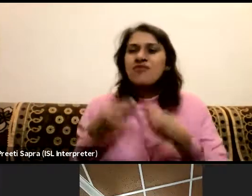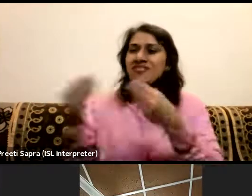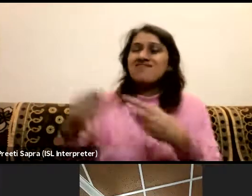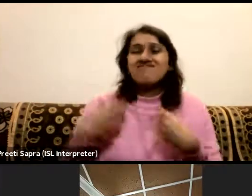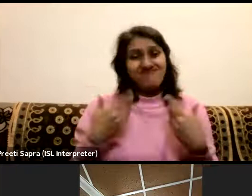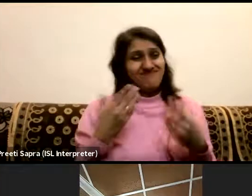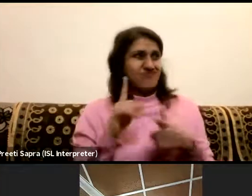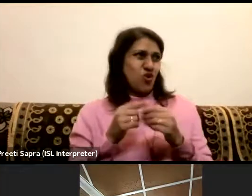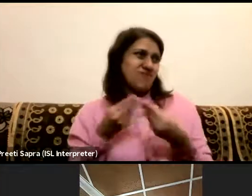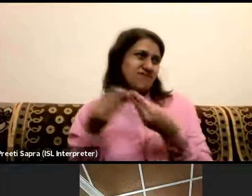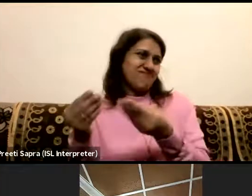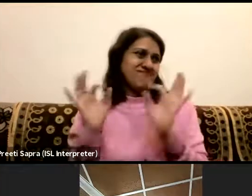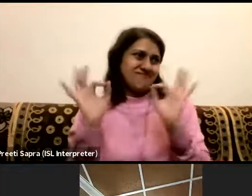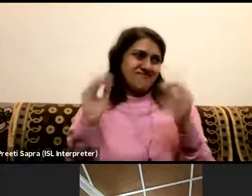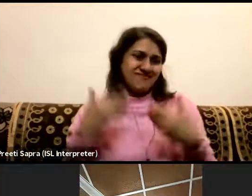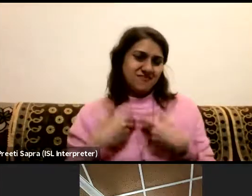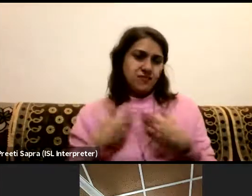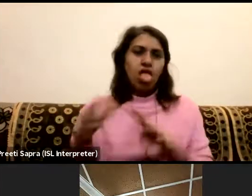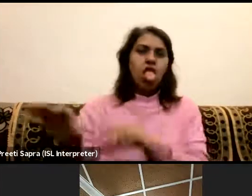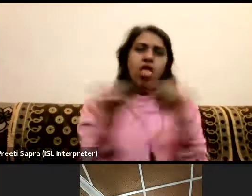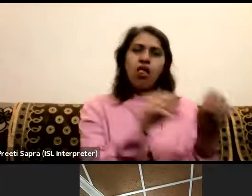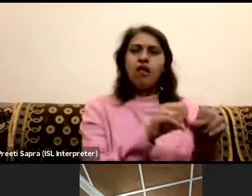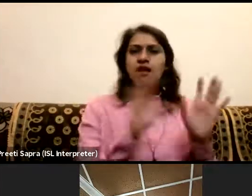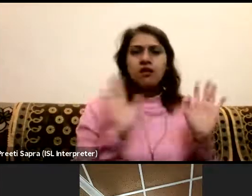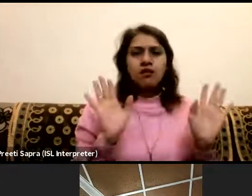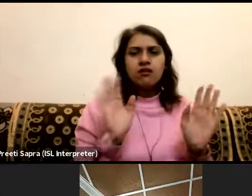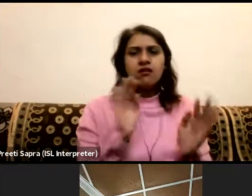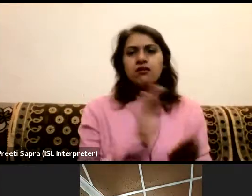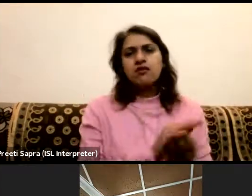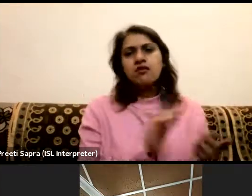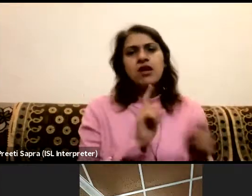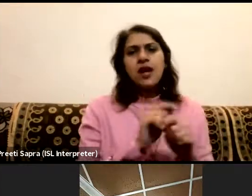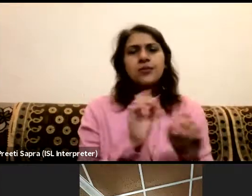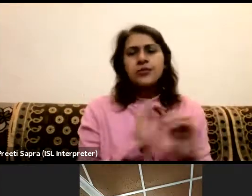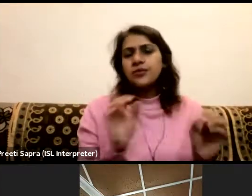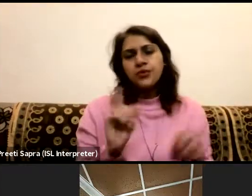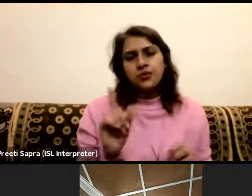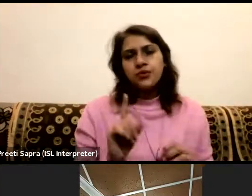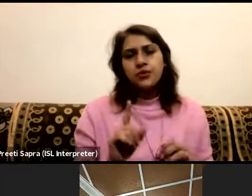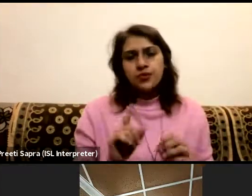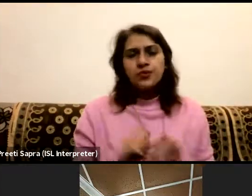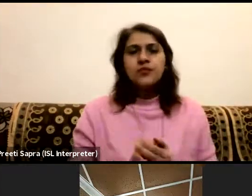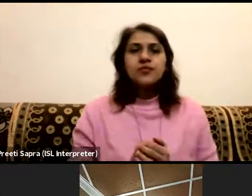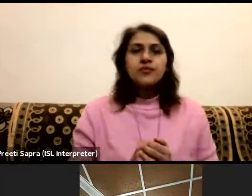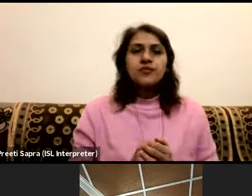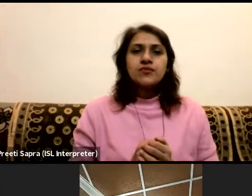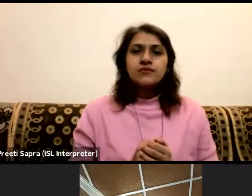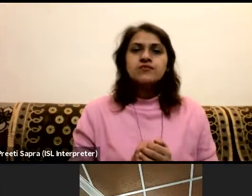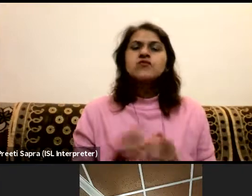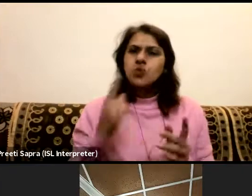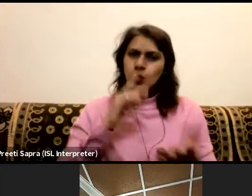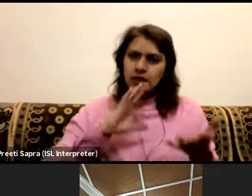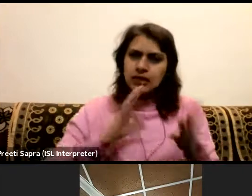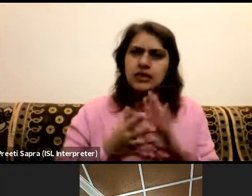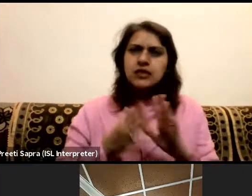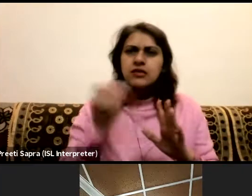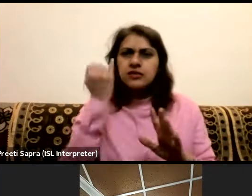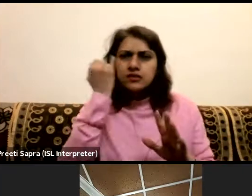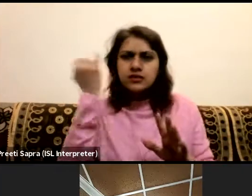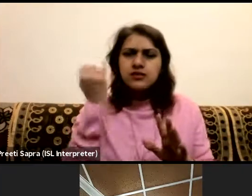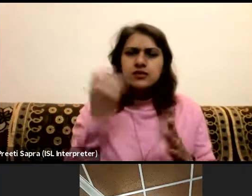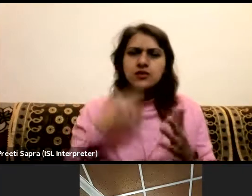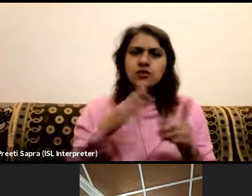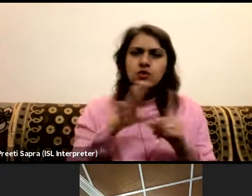comes is how do you integrate these people into when they are getting into the industry? So we are developing